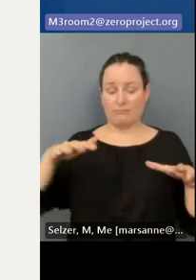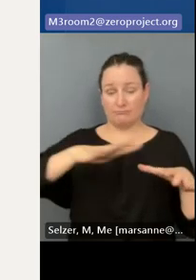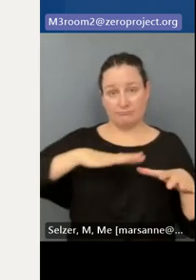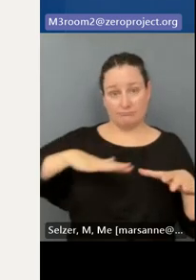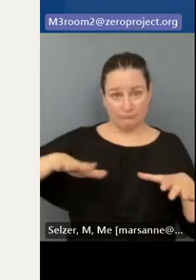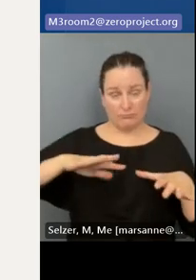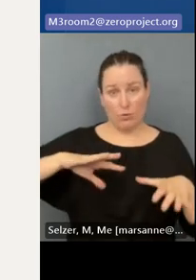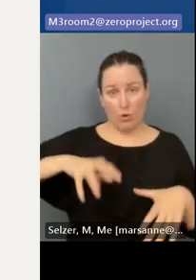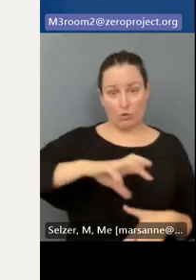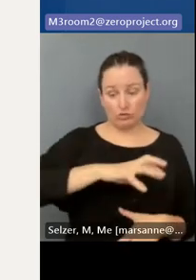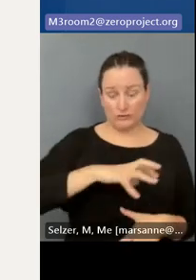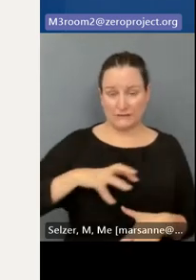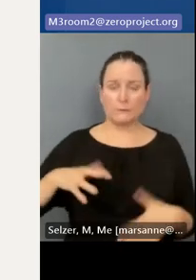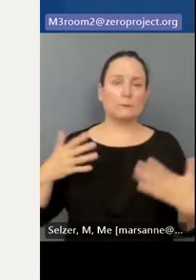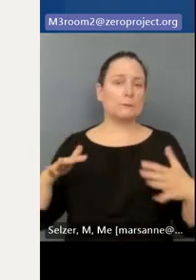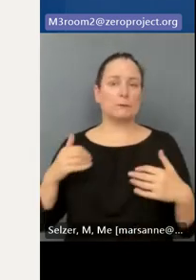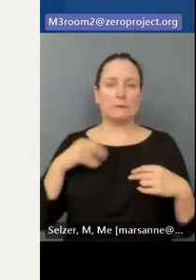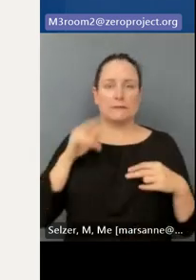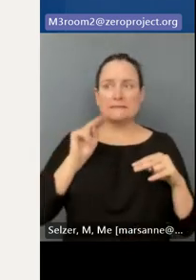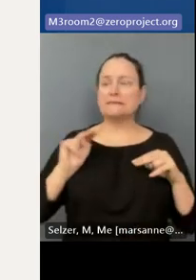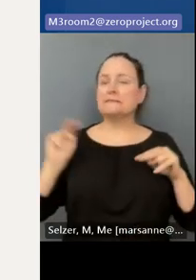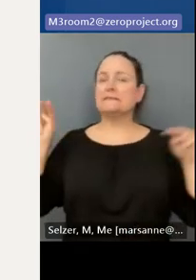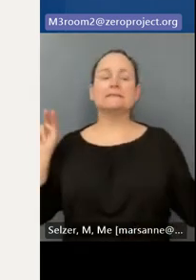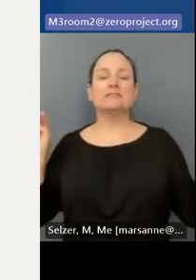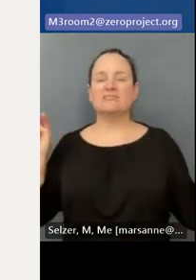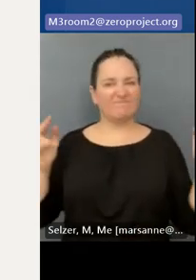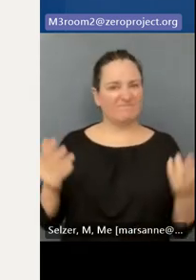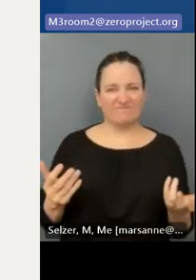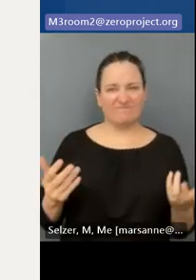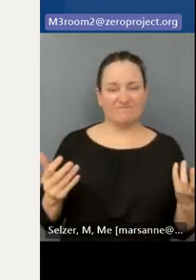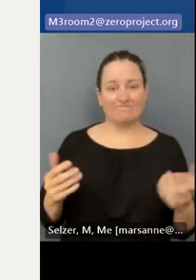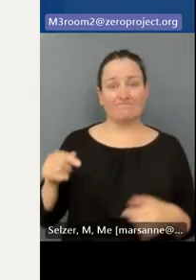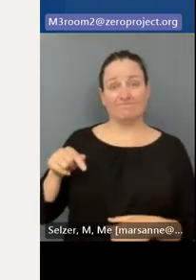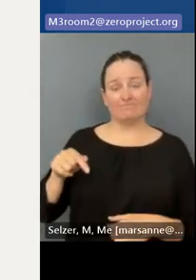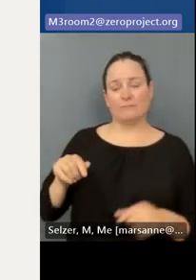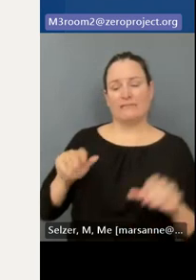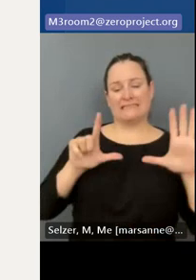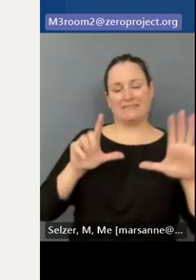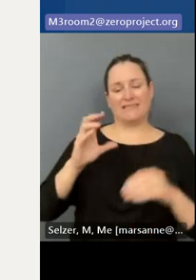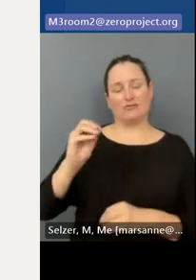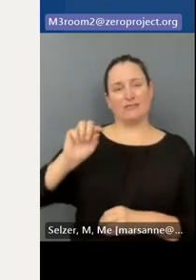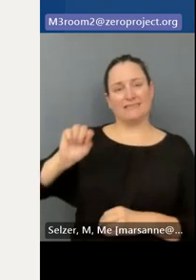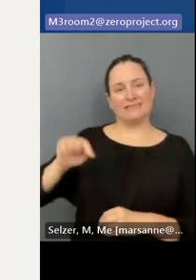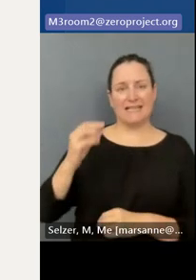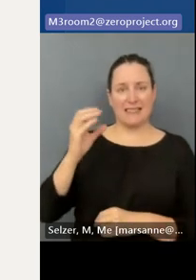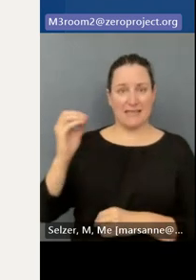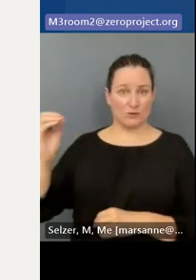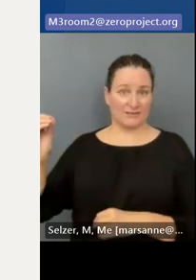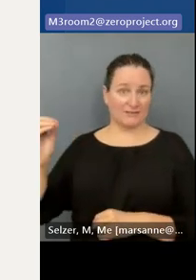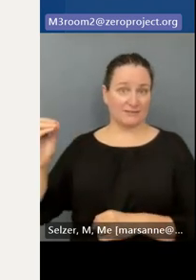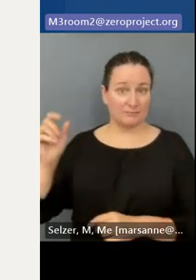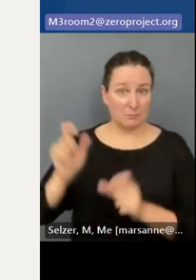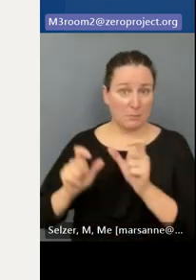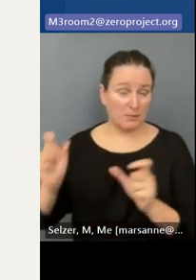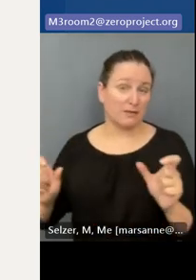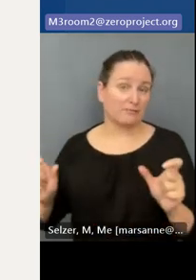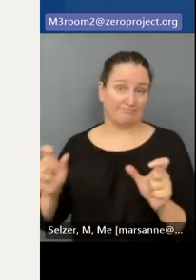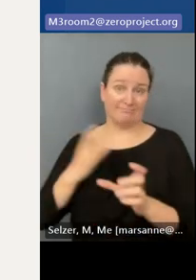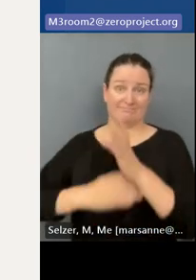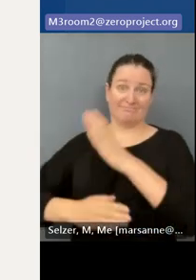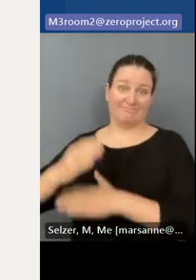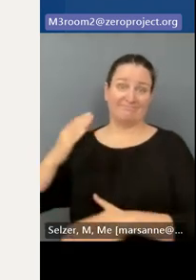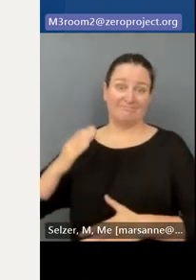Even though in Kazakhstan there are more than 700,000 people with disabilities, it is approximately 7 or 8% of population